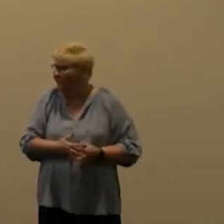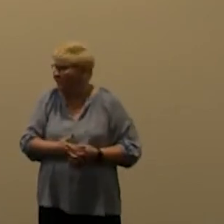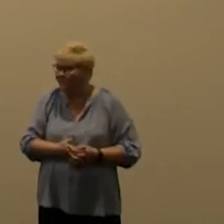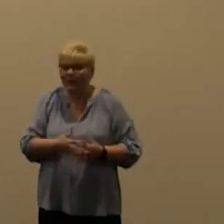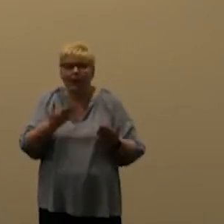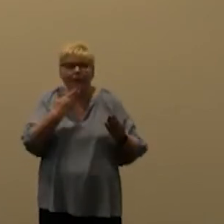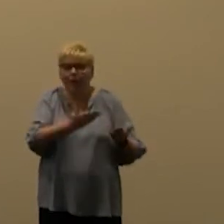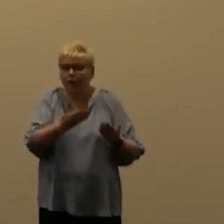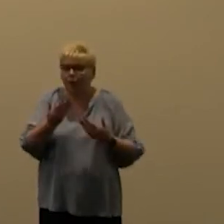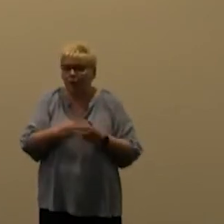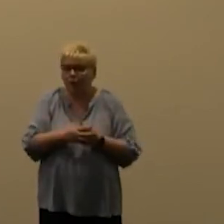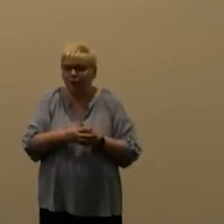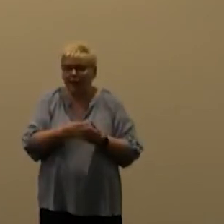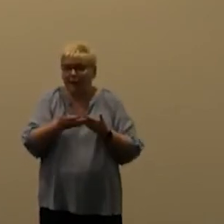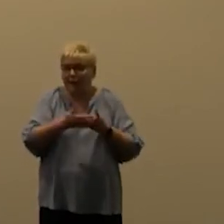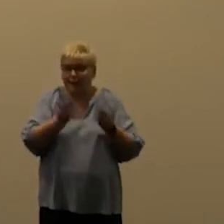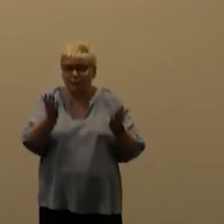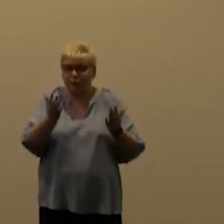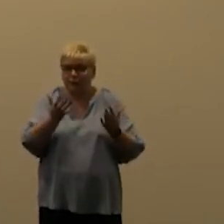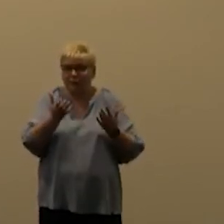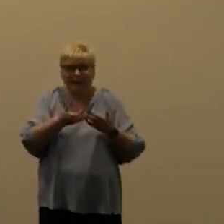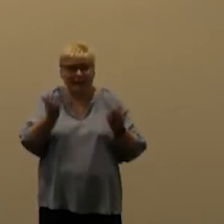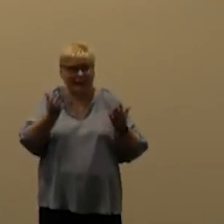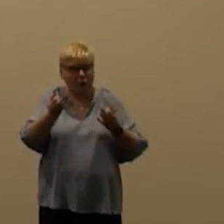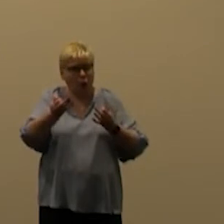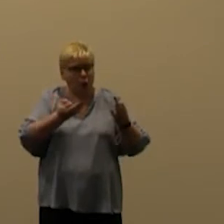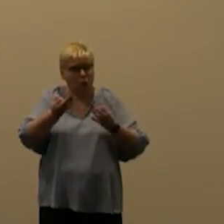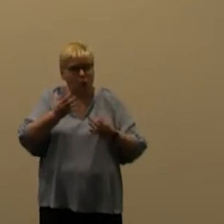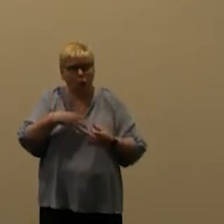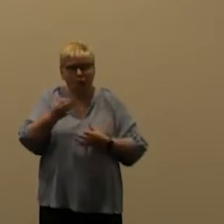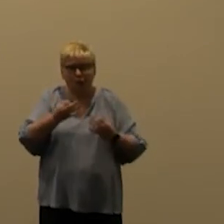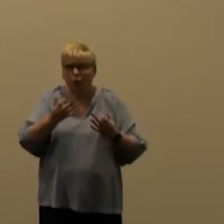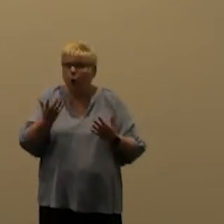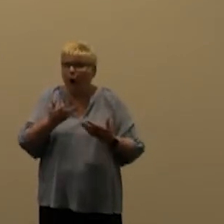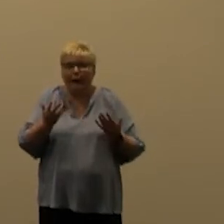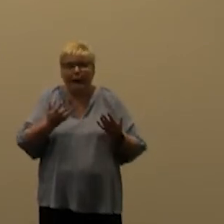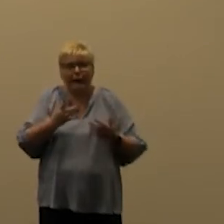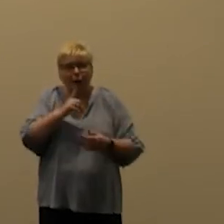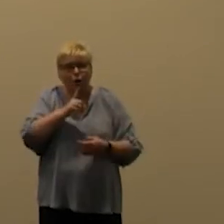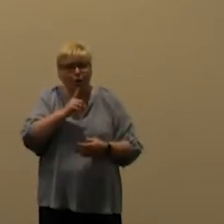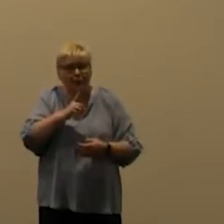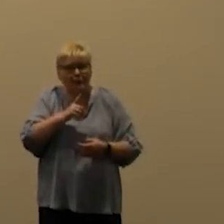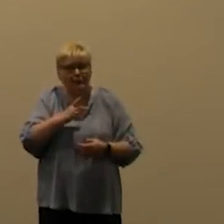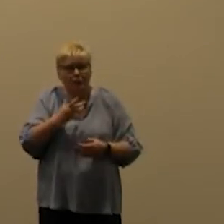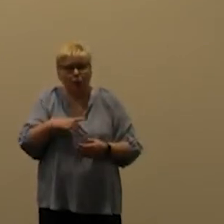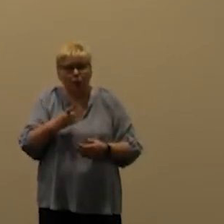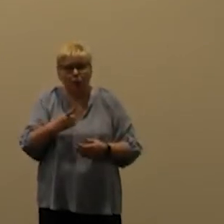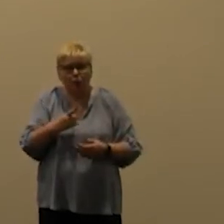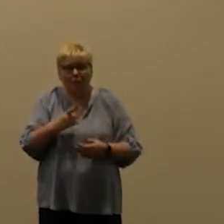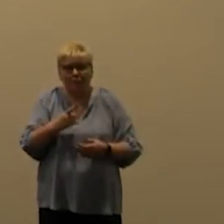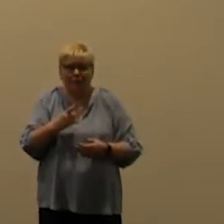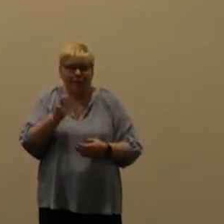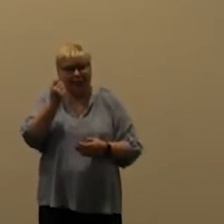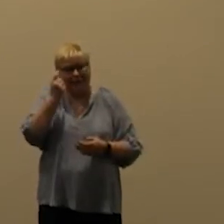Thank you. Does anyone have any questions they'd like to ask or any comments they'd like to make about the